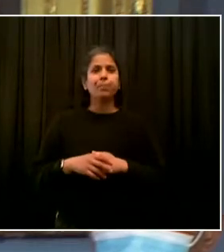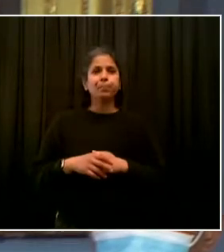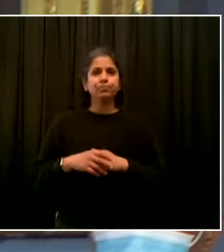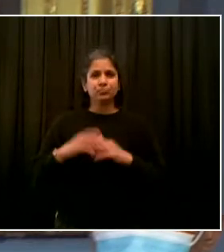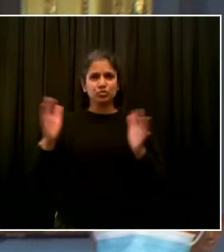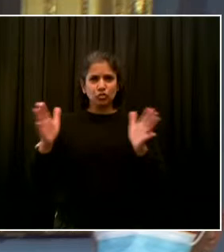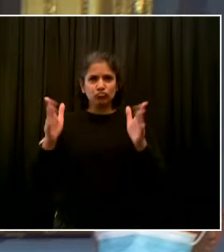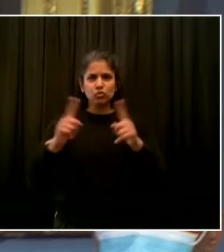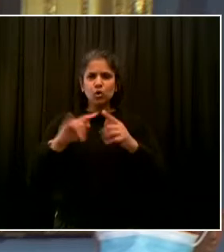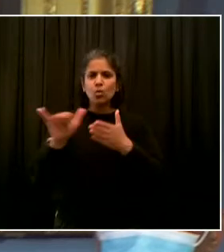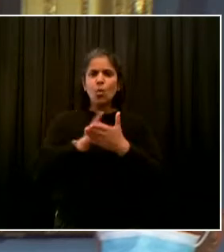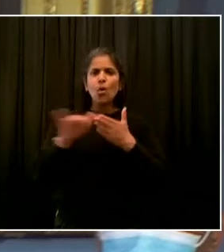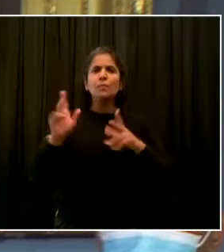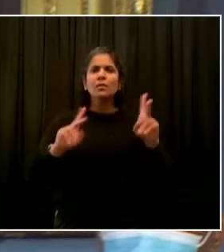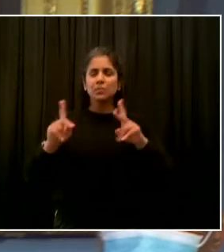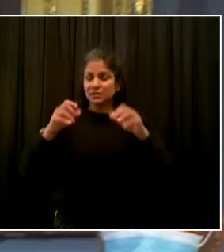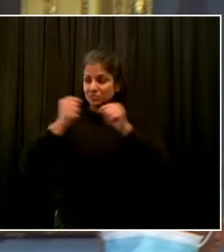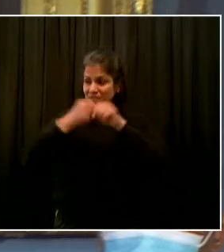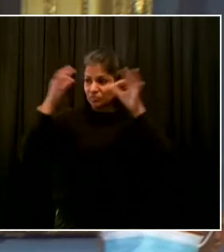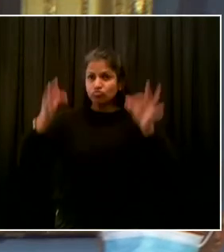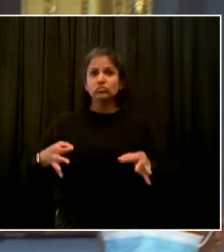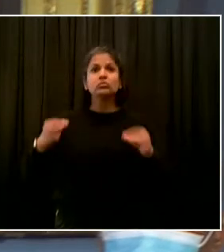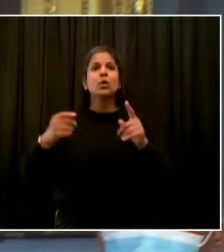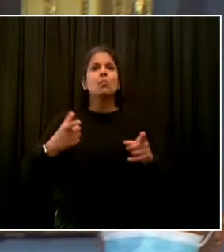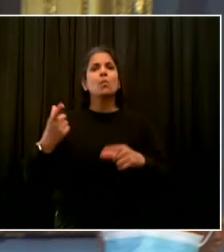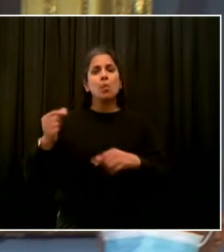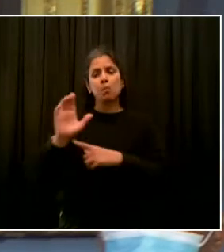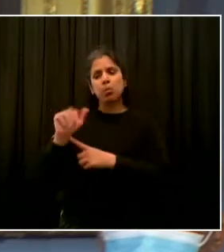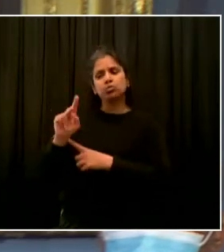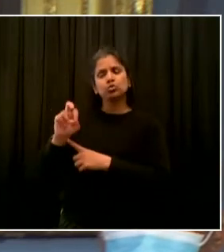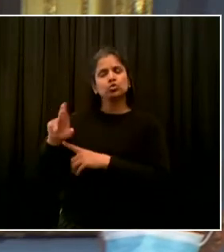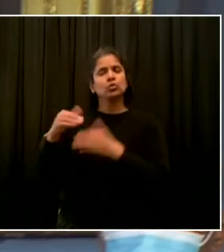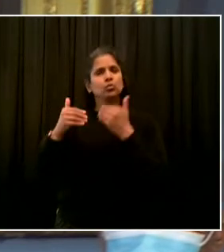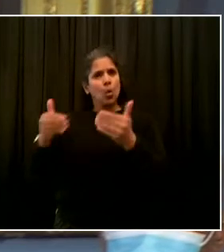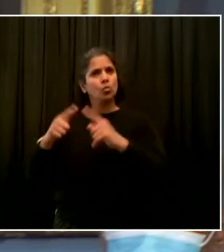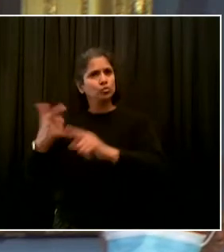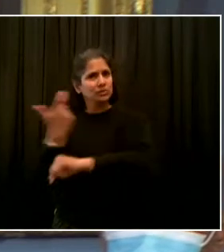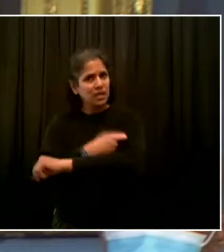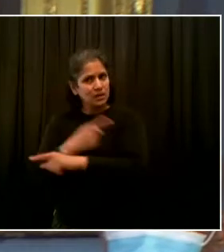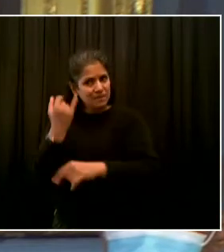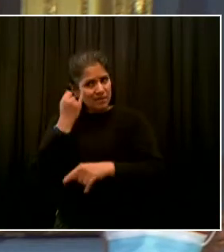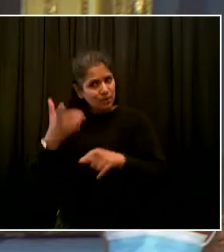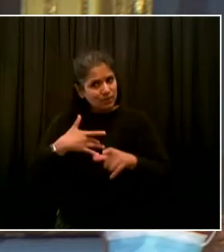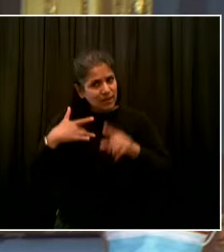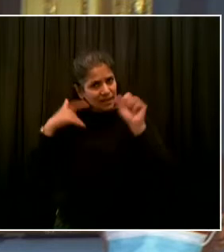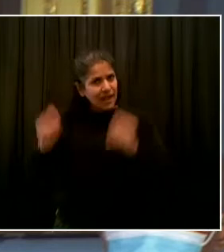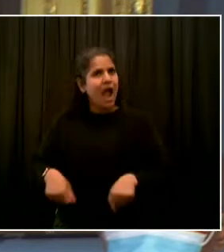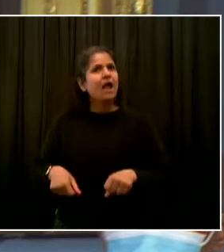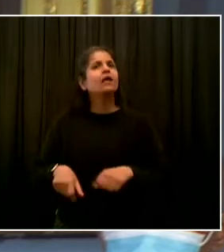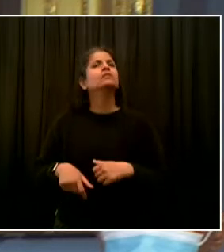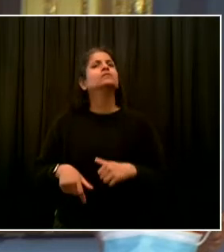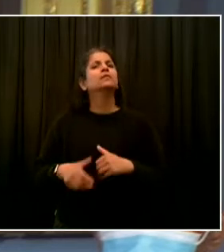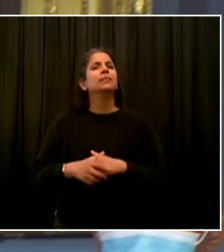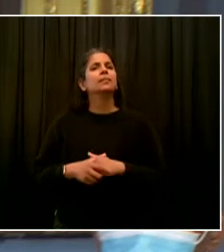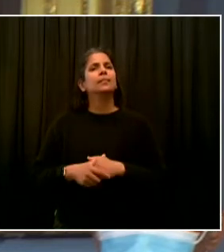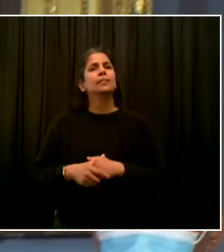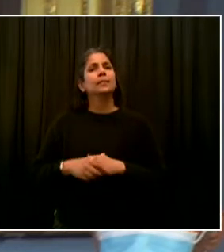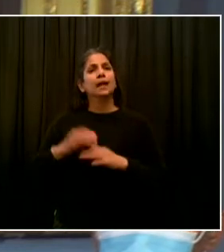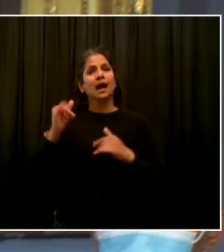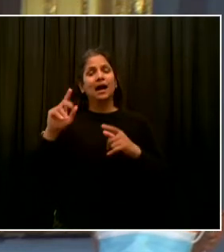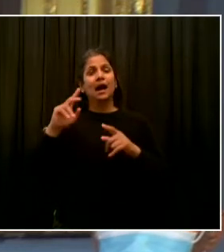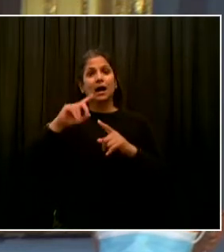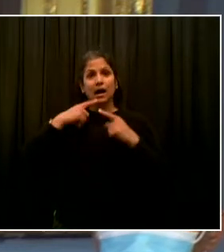choice. Go get boosted as soon as you're eligible. The FDA just announced a second booster for people over